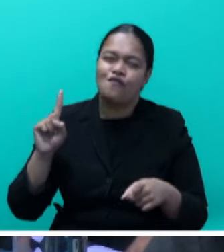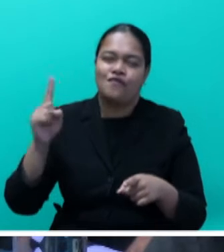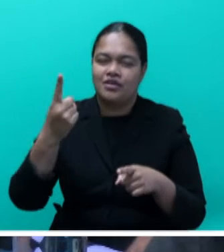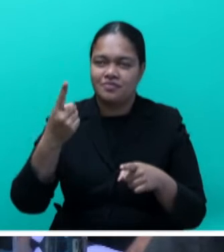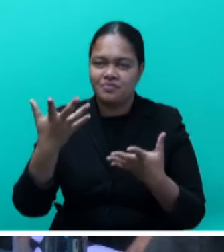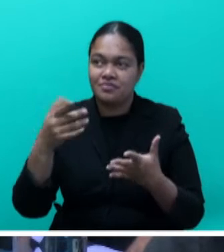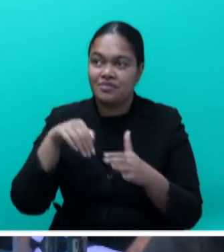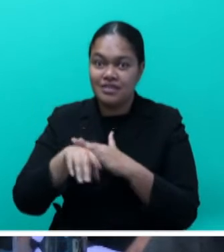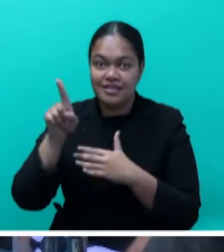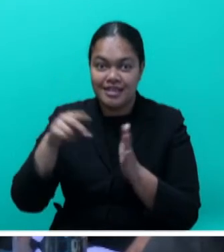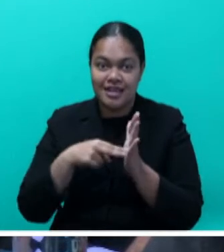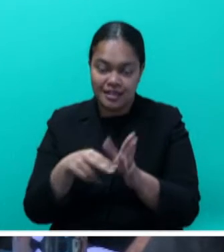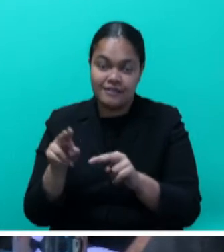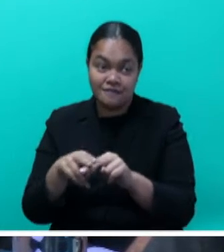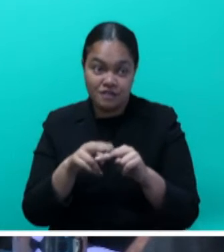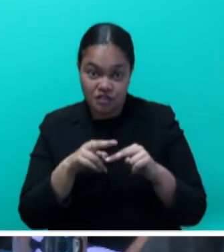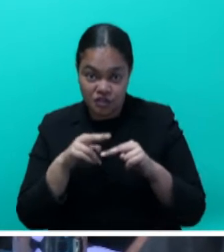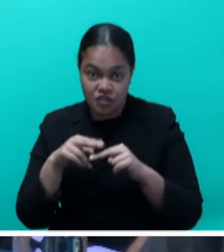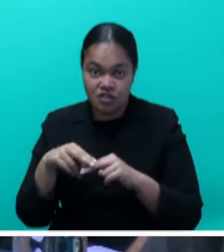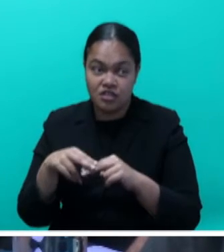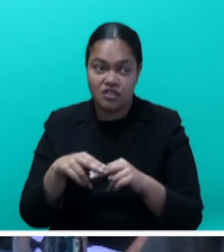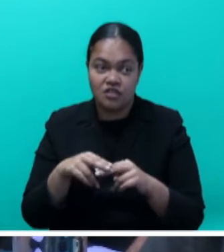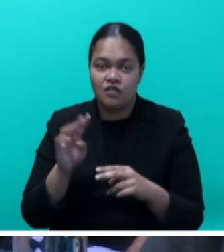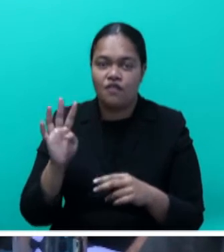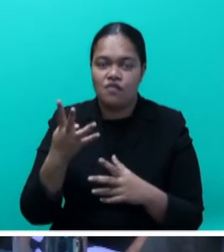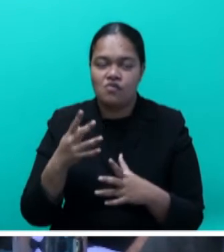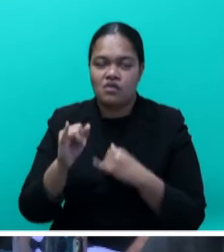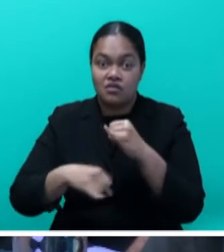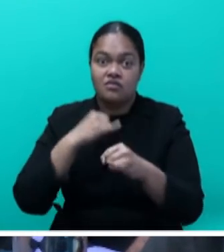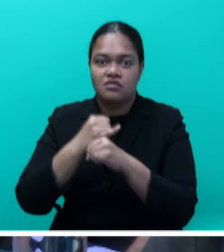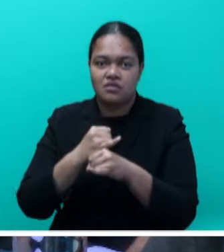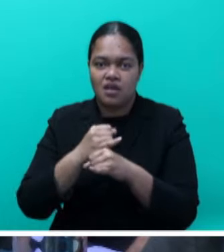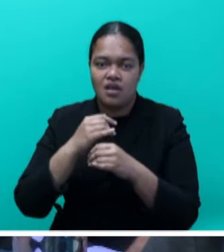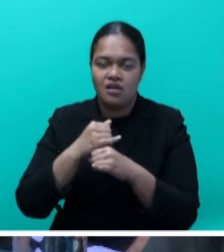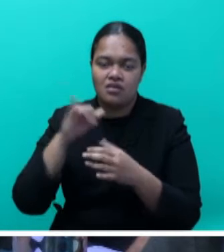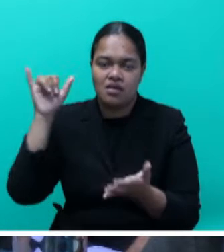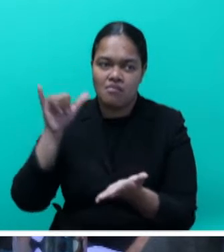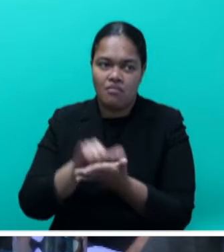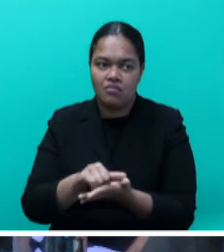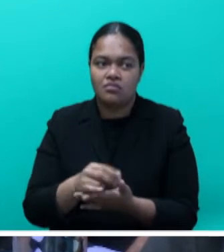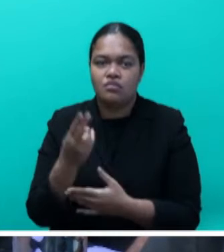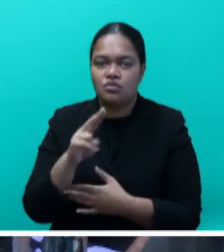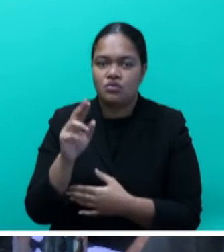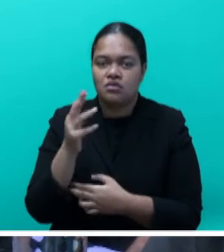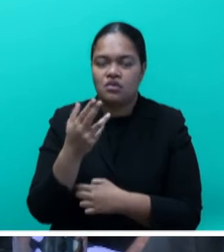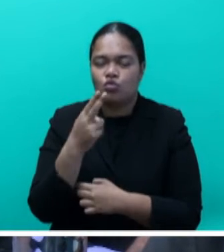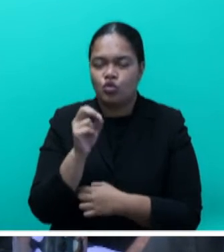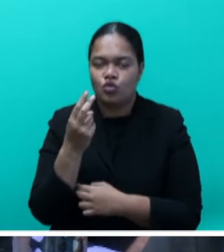connecting Nadi, Fiji, with Dallas Fort Worth International Airport, commencing on 10 December